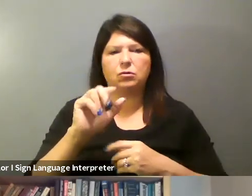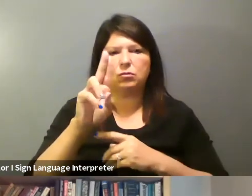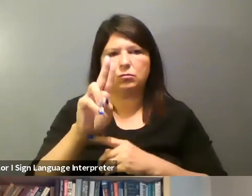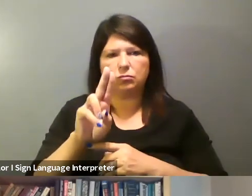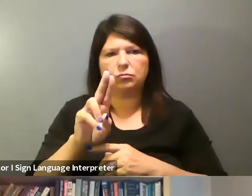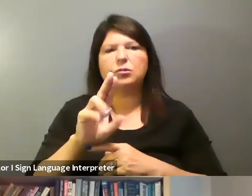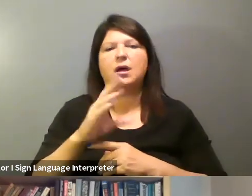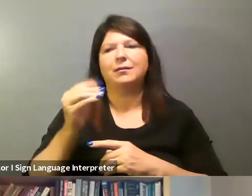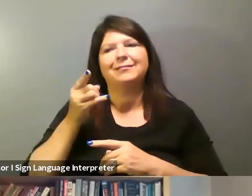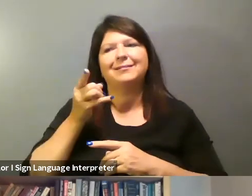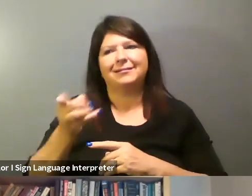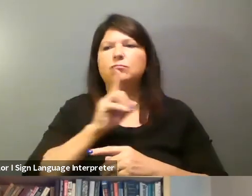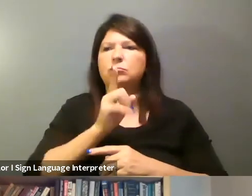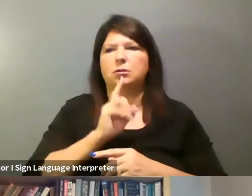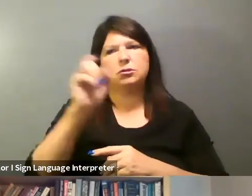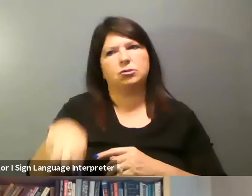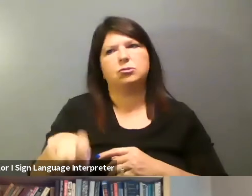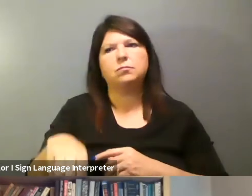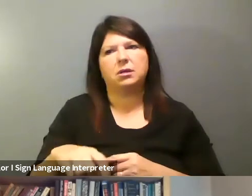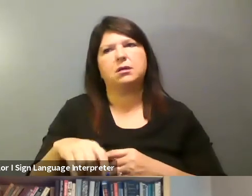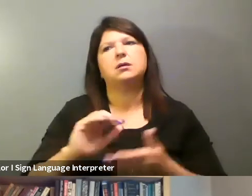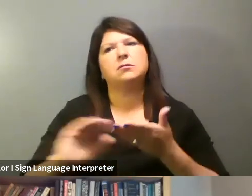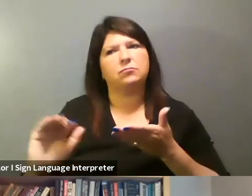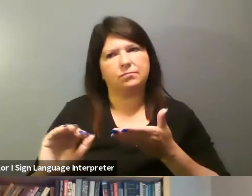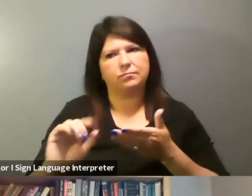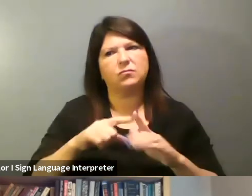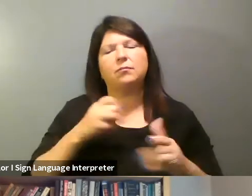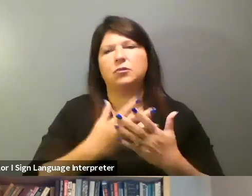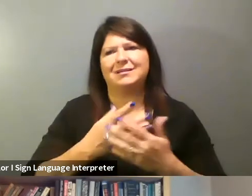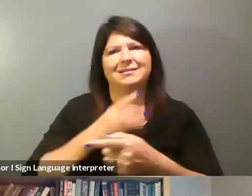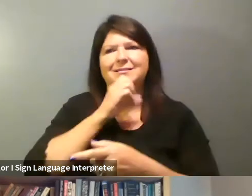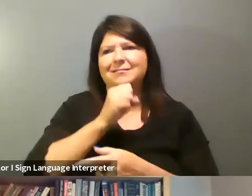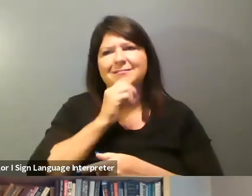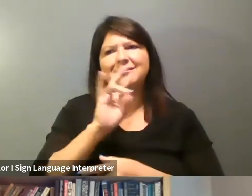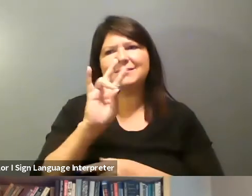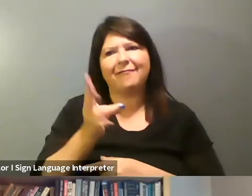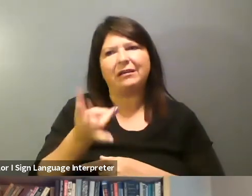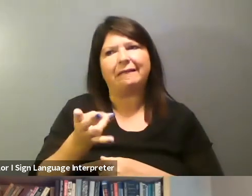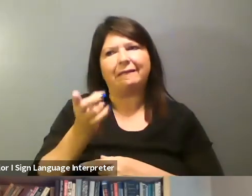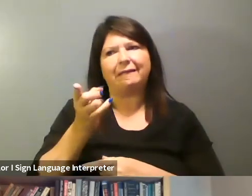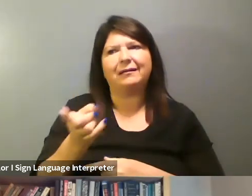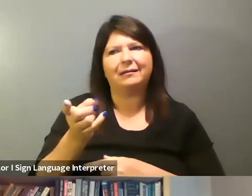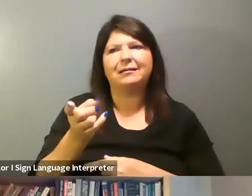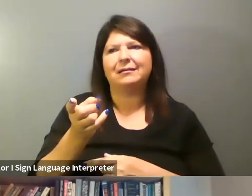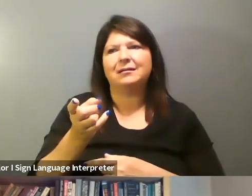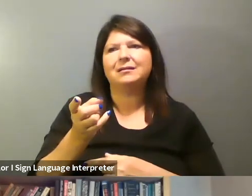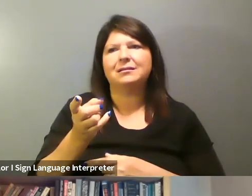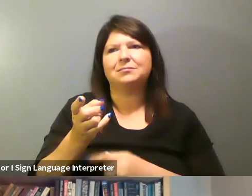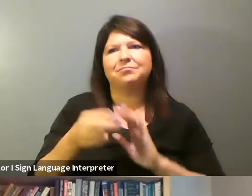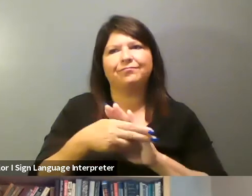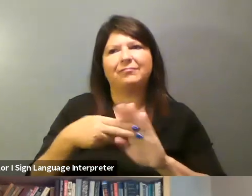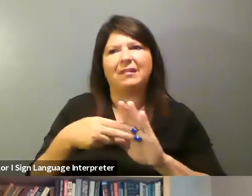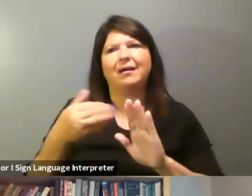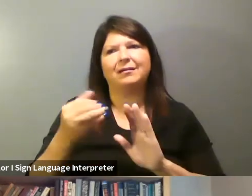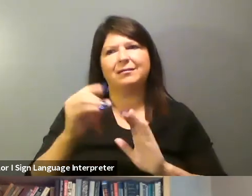he should be released. He's 70. He's been diagnosed with cancer. He's not a threat to society. There's no